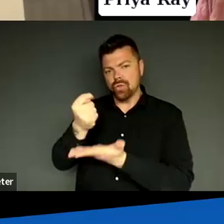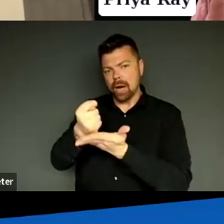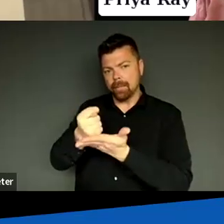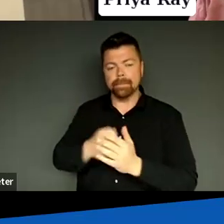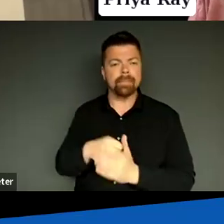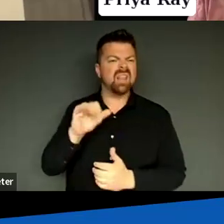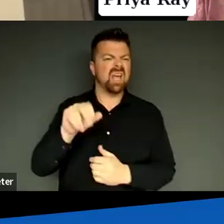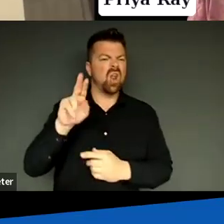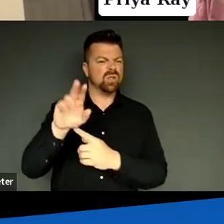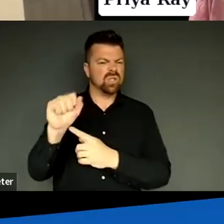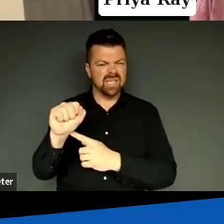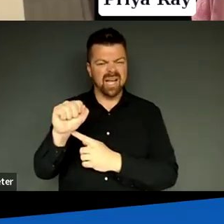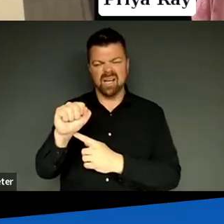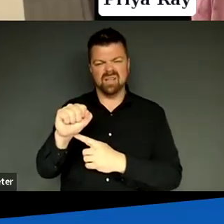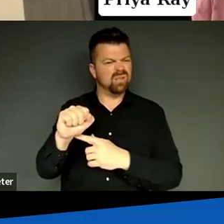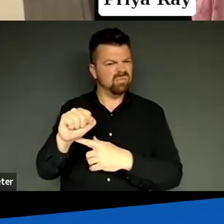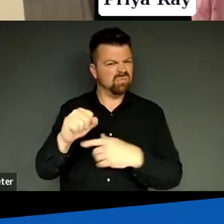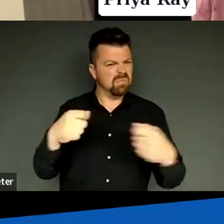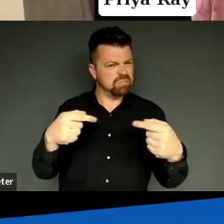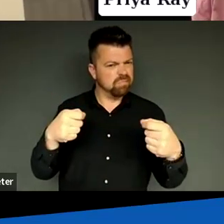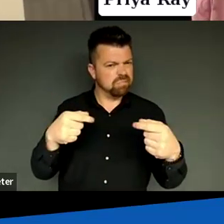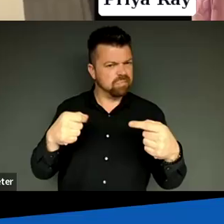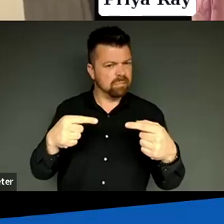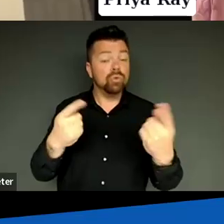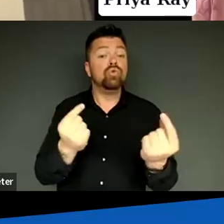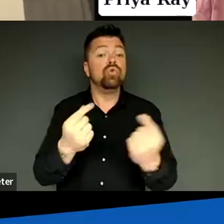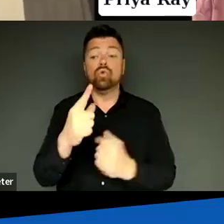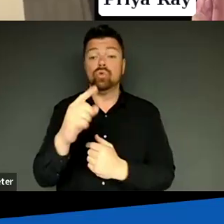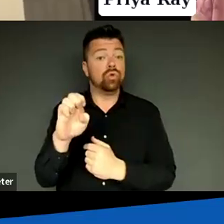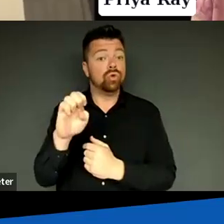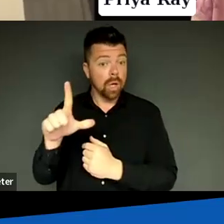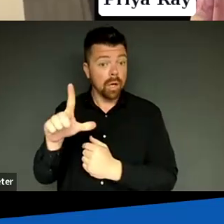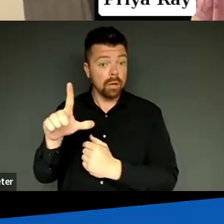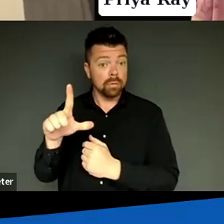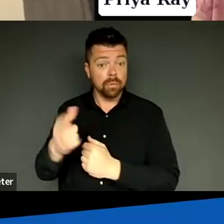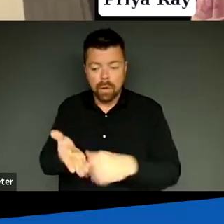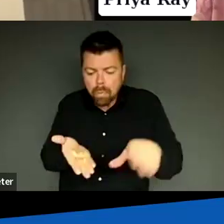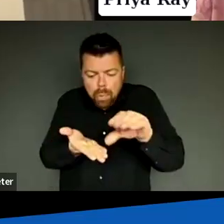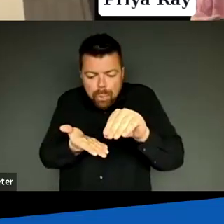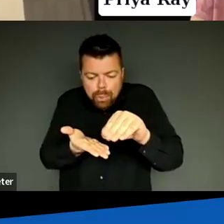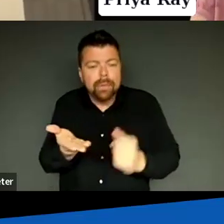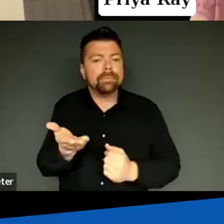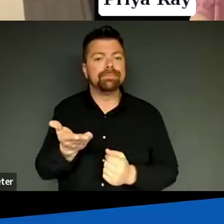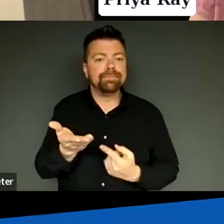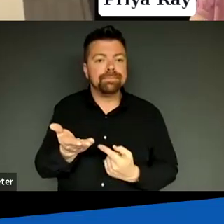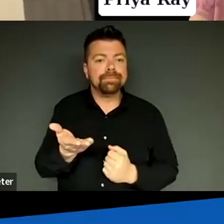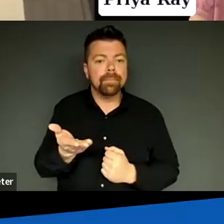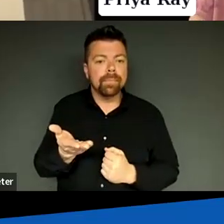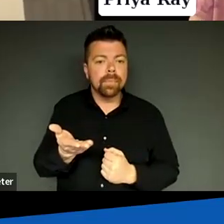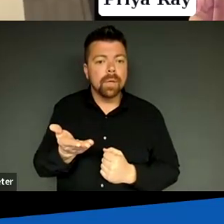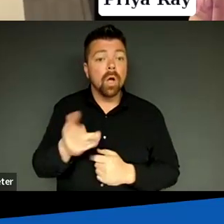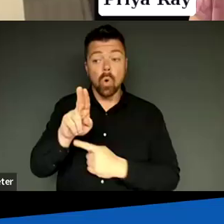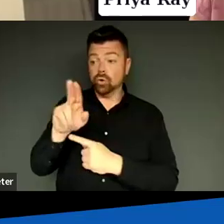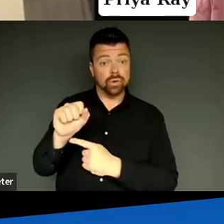an ultrasound TENS, and what it you put like gel, and you keep this